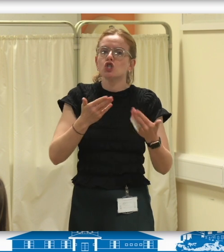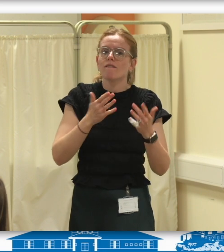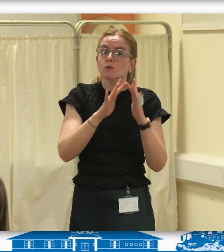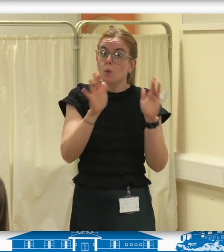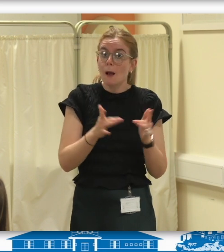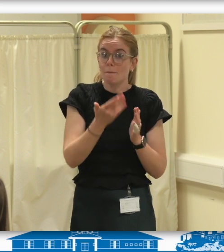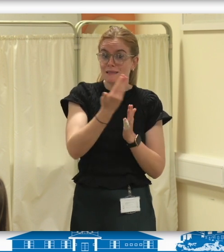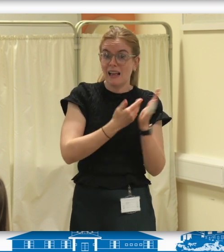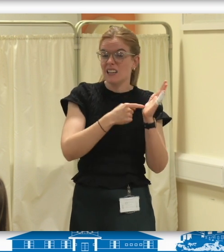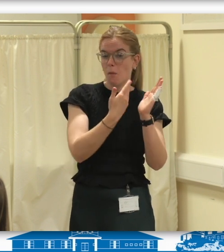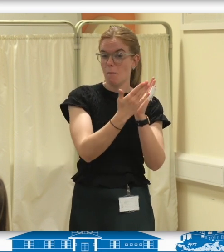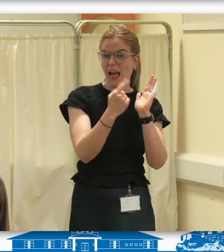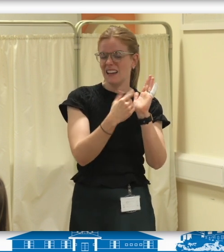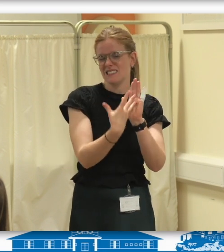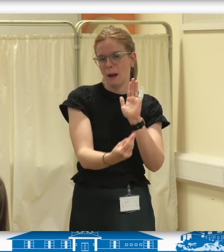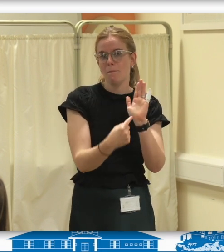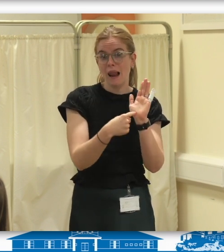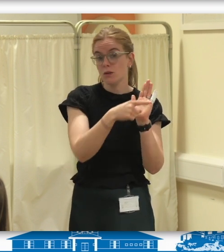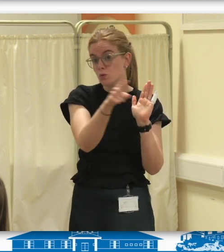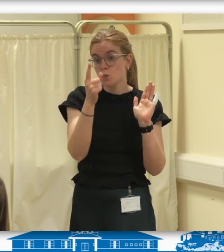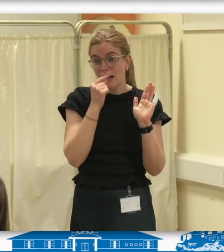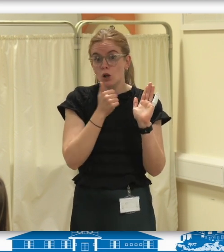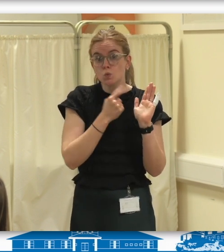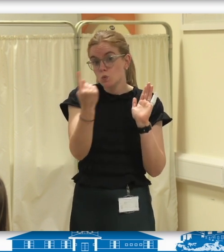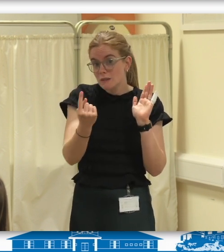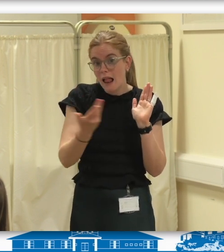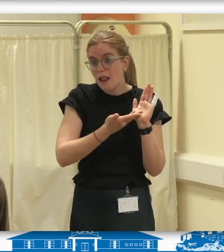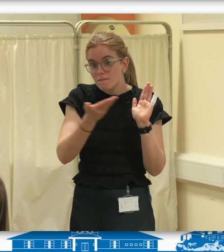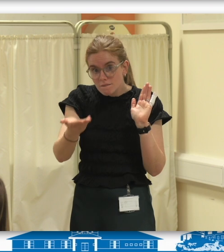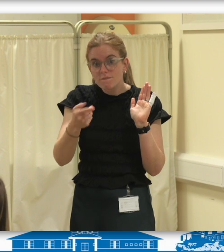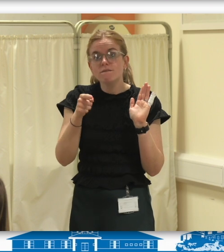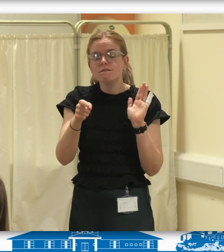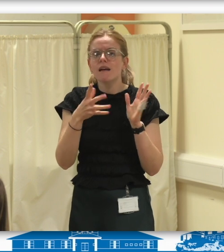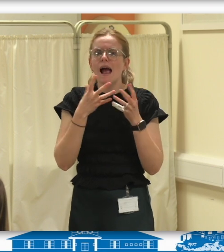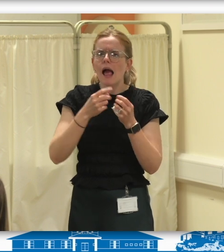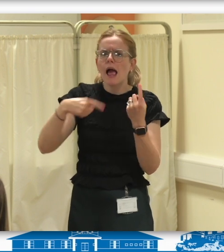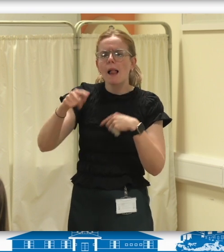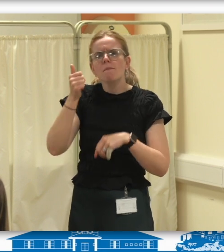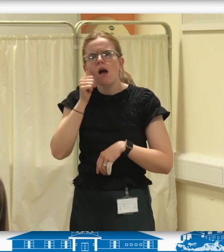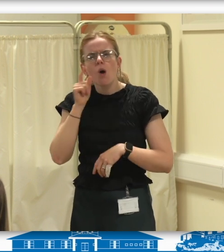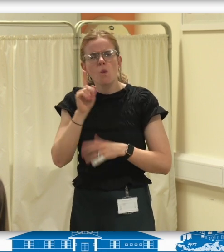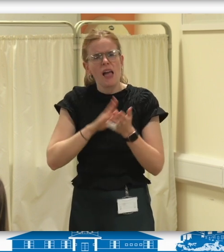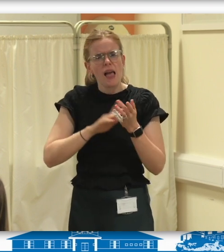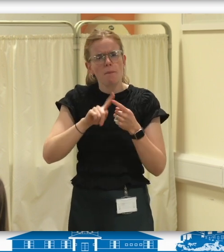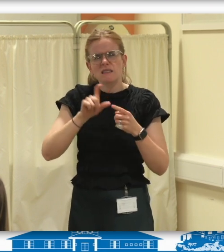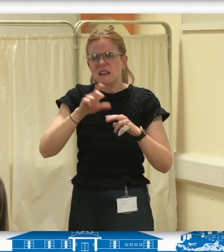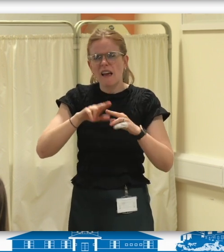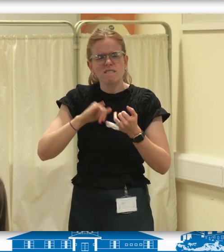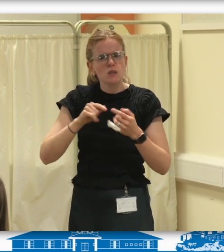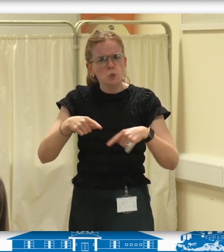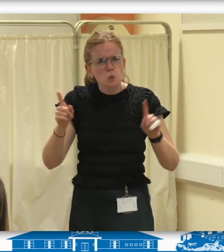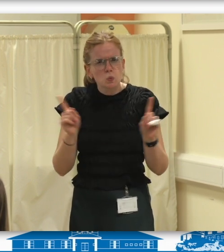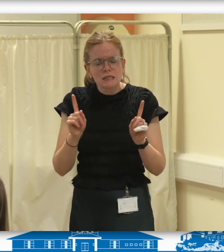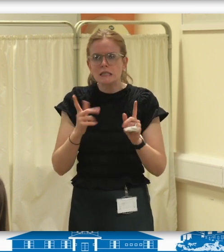the service. It helps someone to organise information about ME CFS in general, the person's specific symptoms,